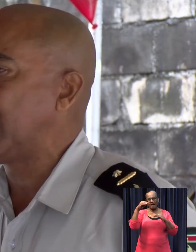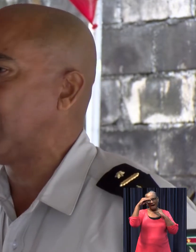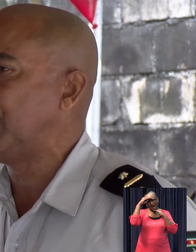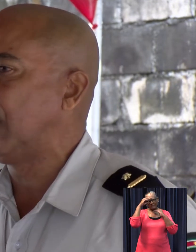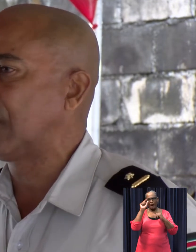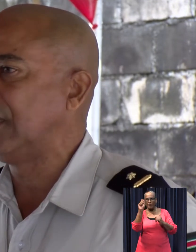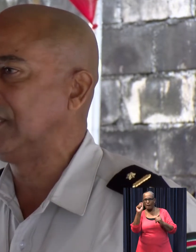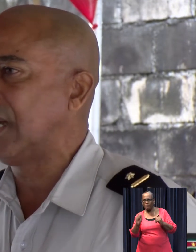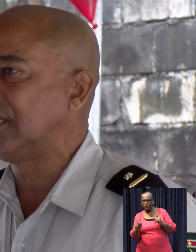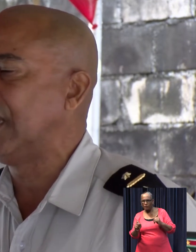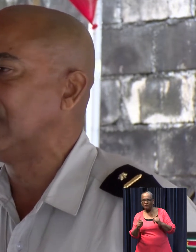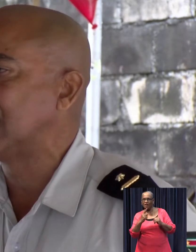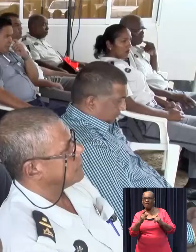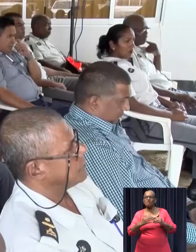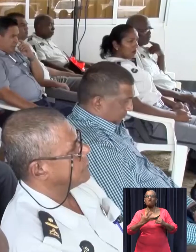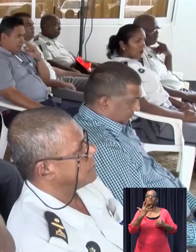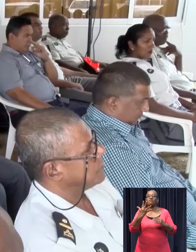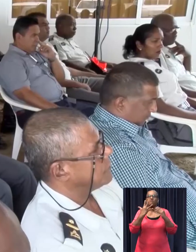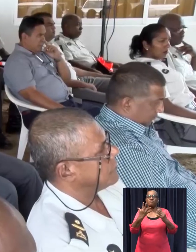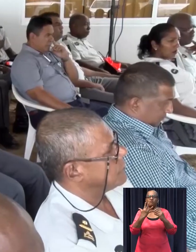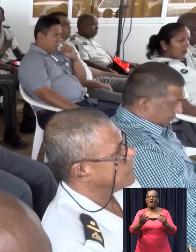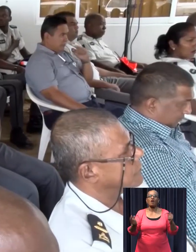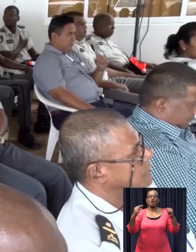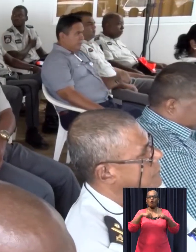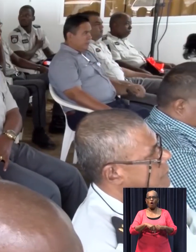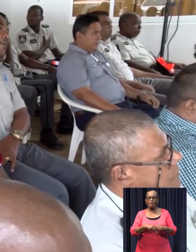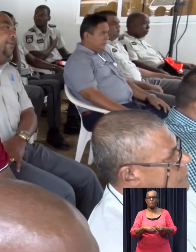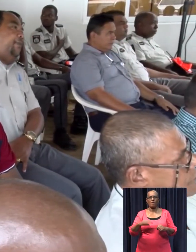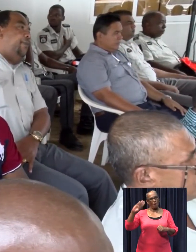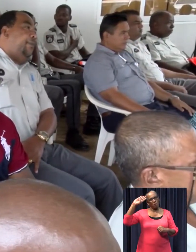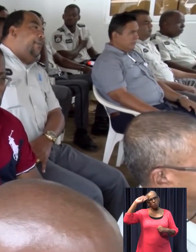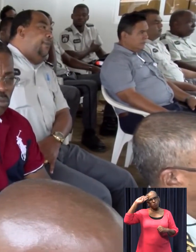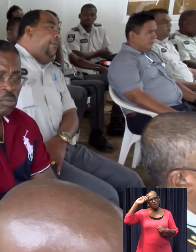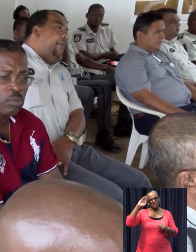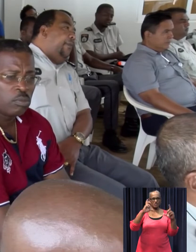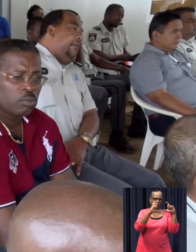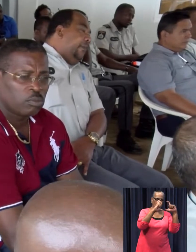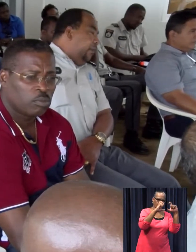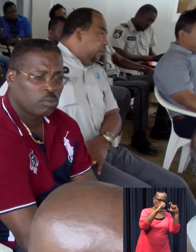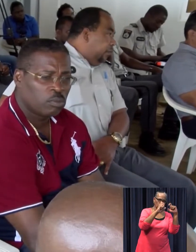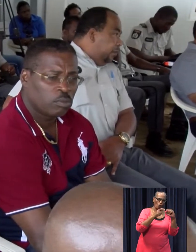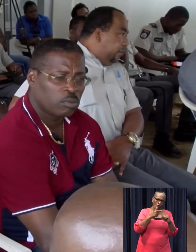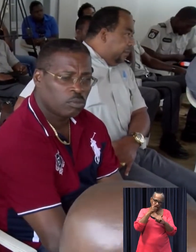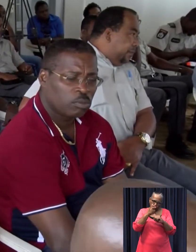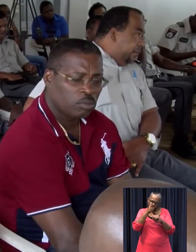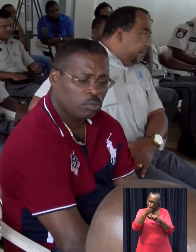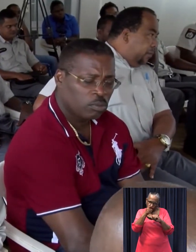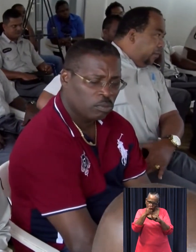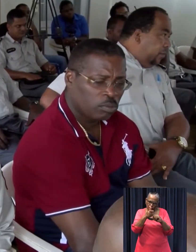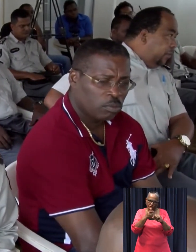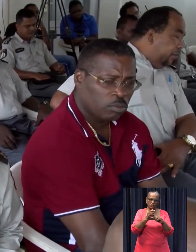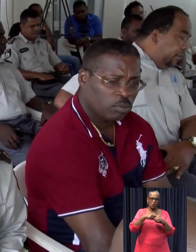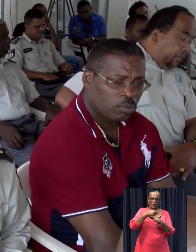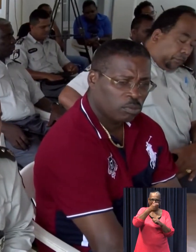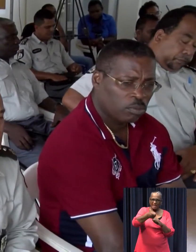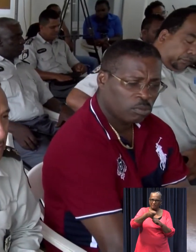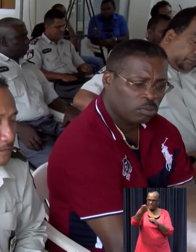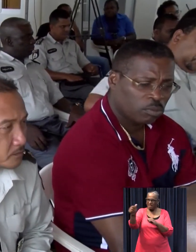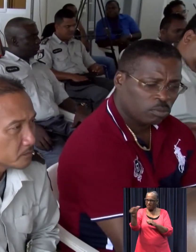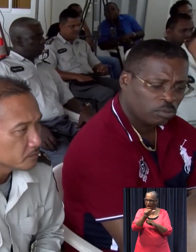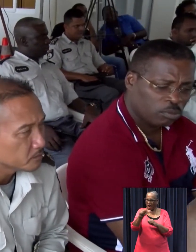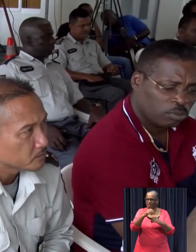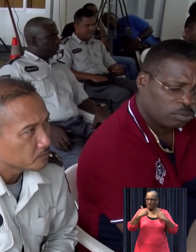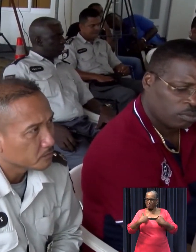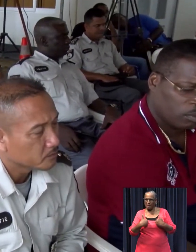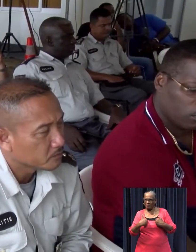of interest. Something more common is that ranks, during their service, shared photos or